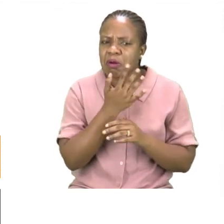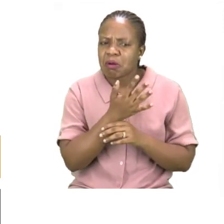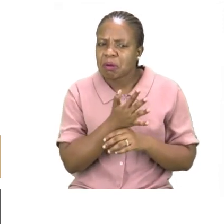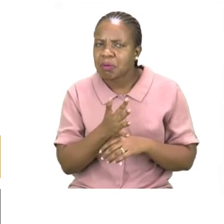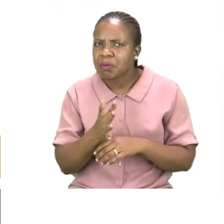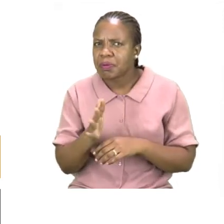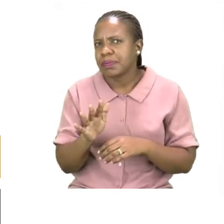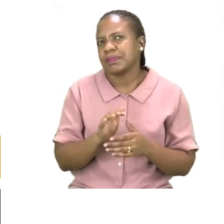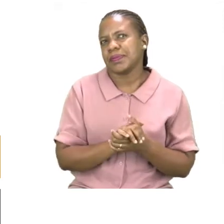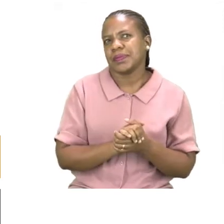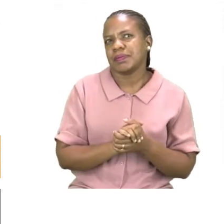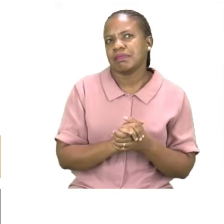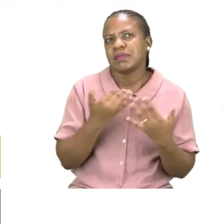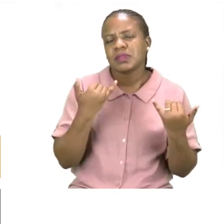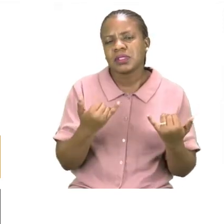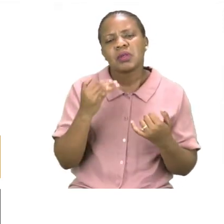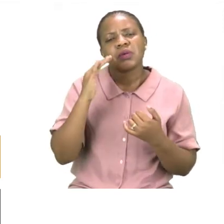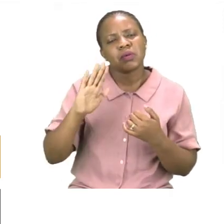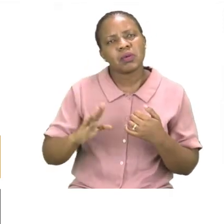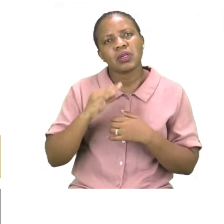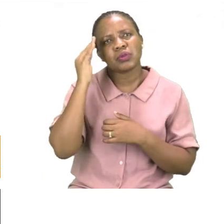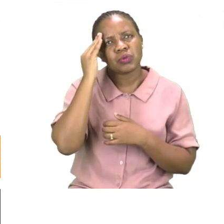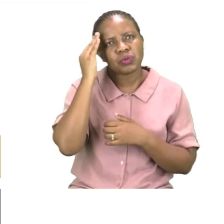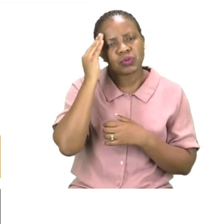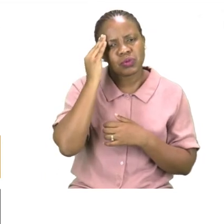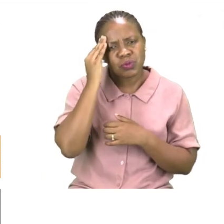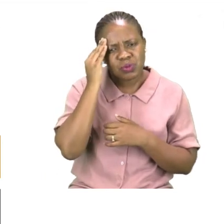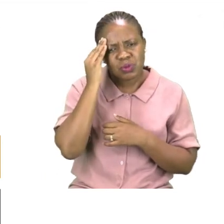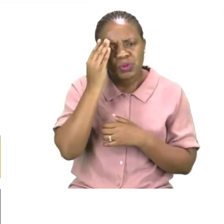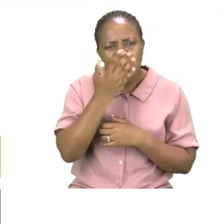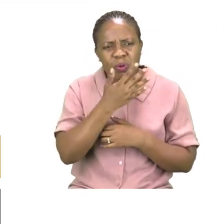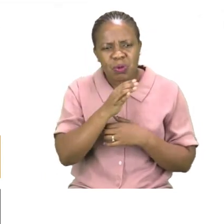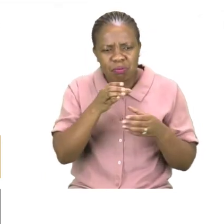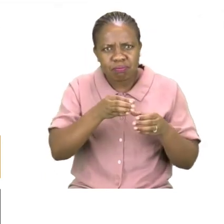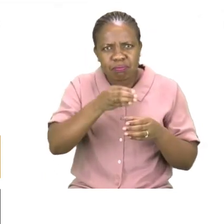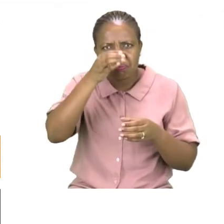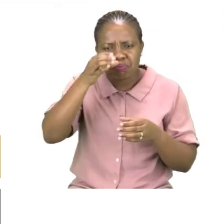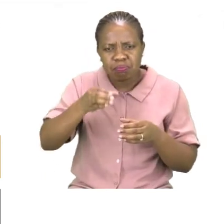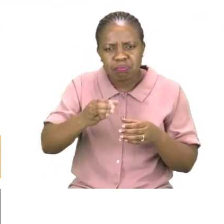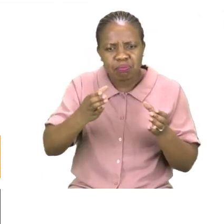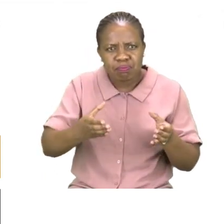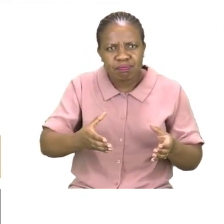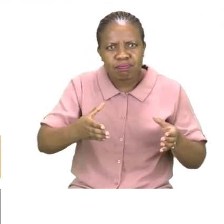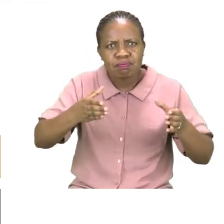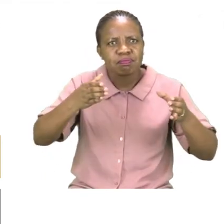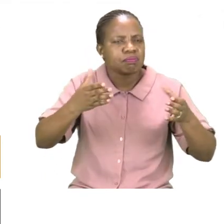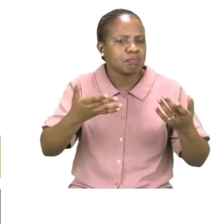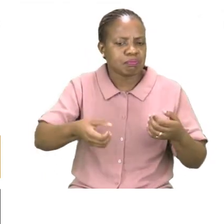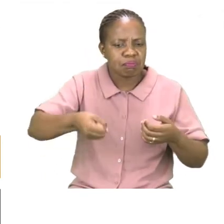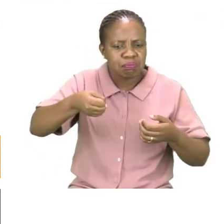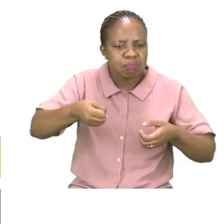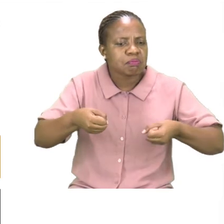following. The first thing we are going to do as an activity is draw a line on each container